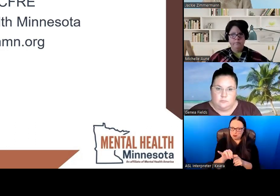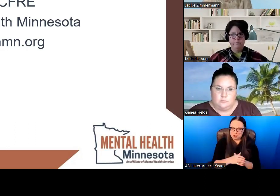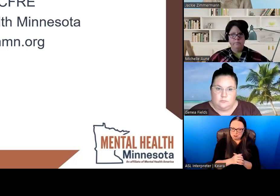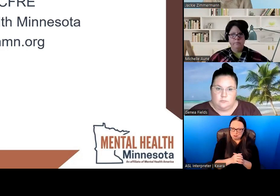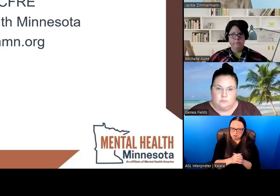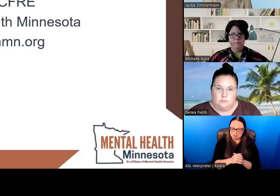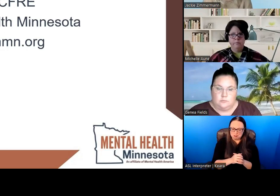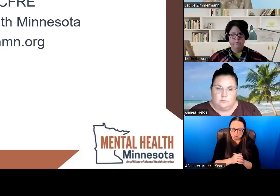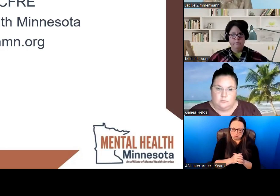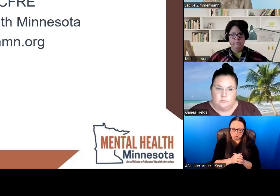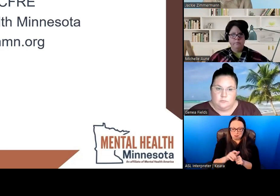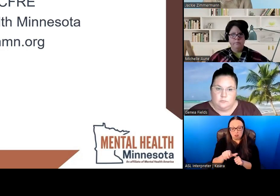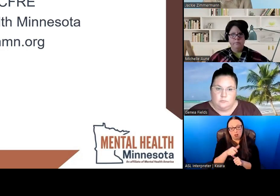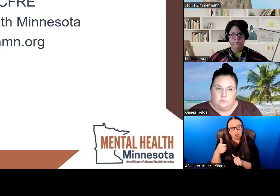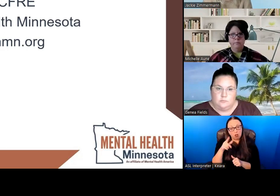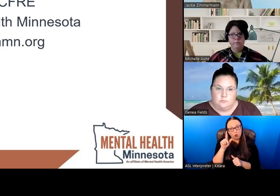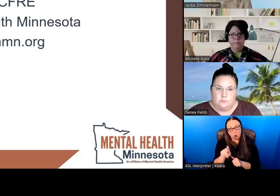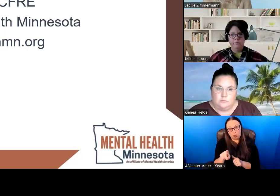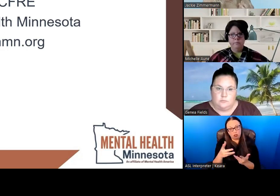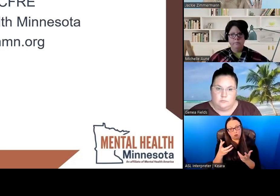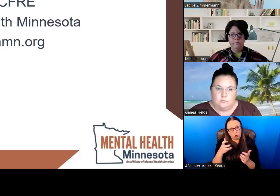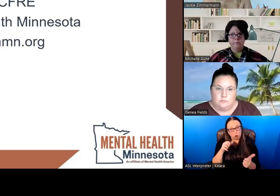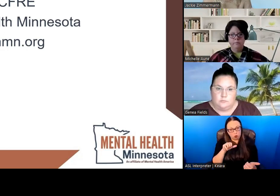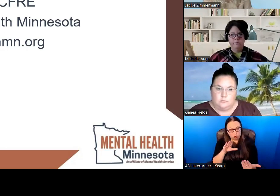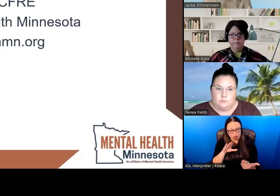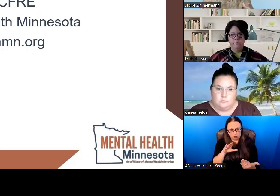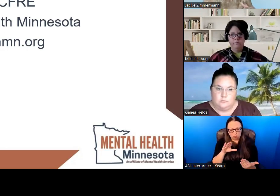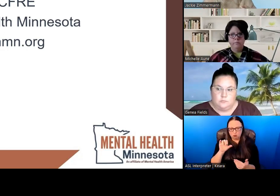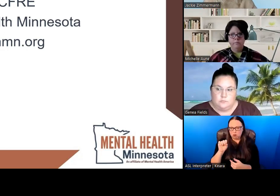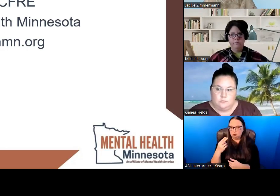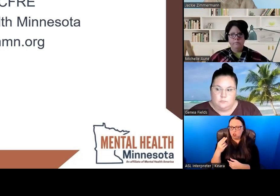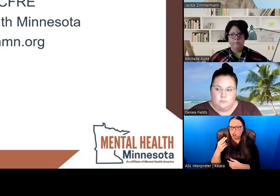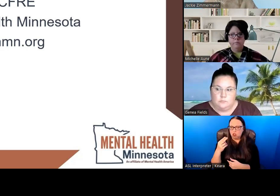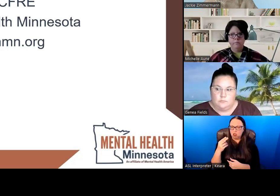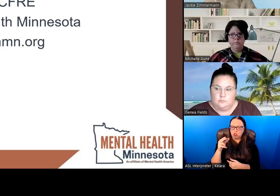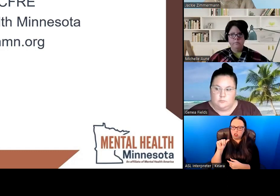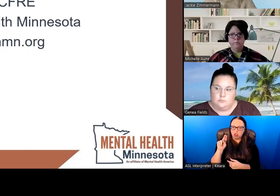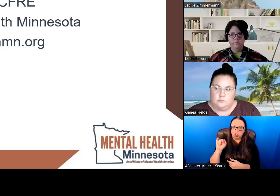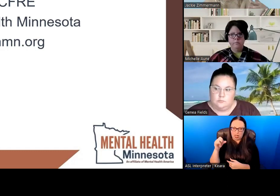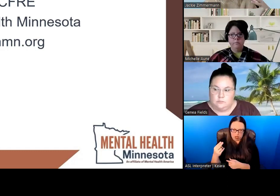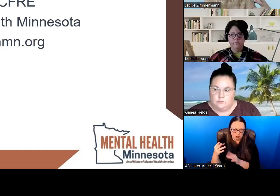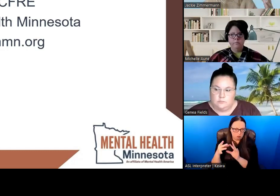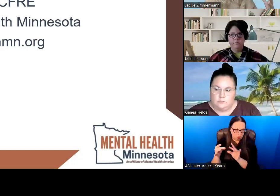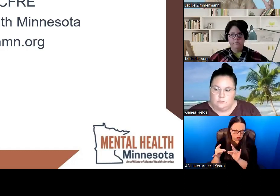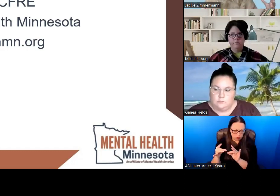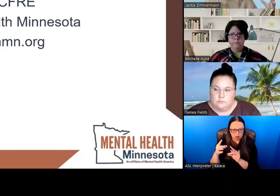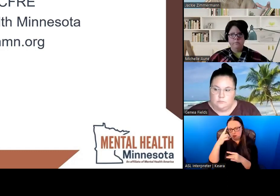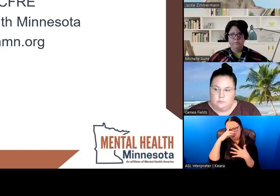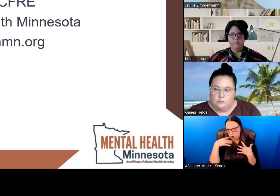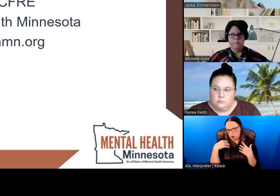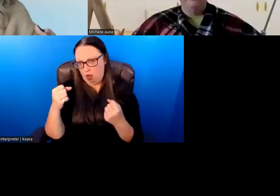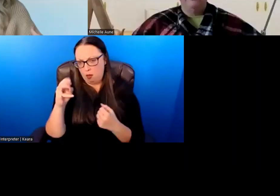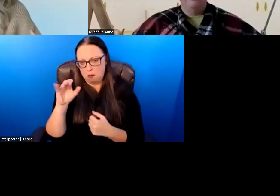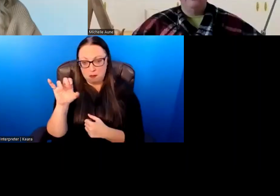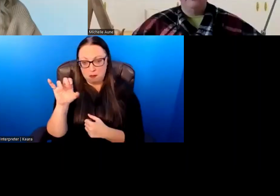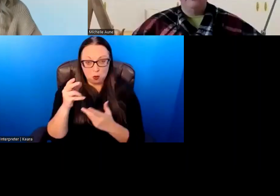Another question that I'll have you address, I know that Shanna, you had kind of mentioned that Mental Health Minnesota serves